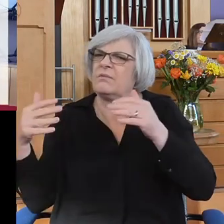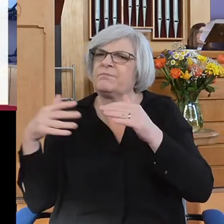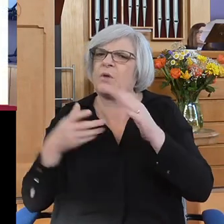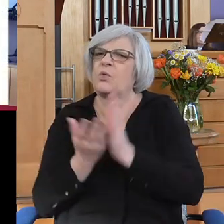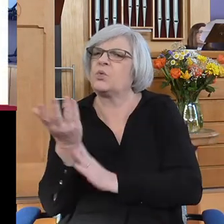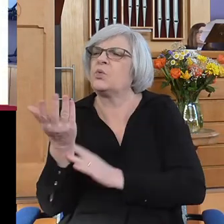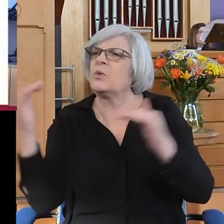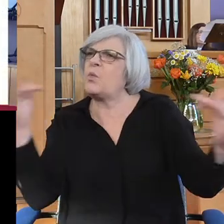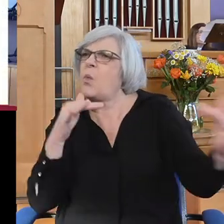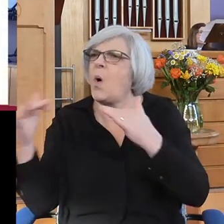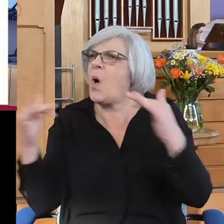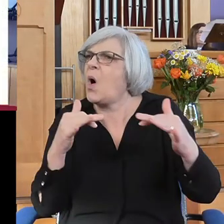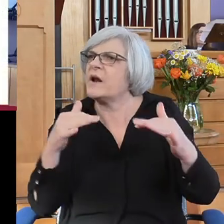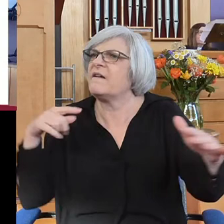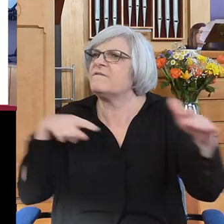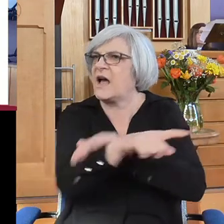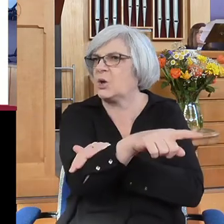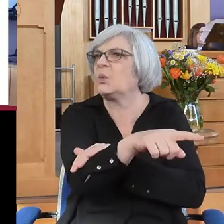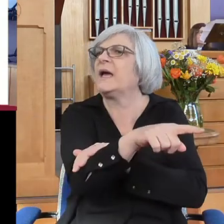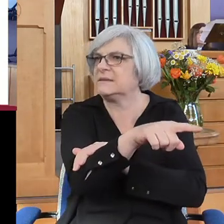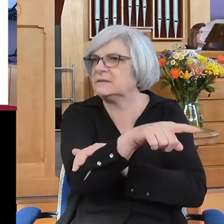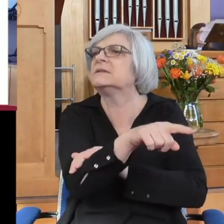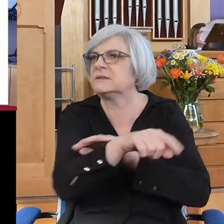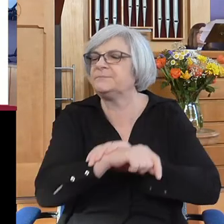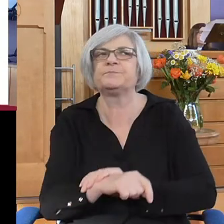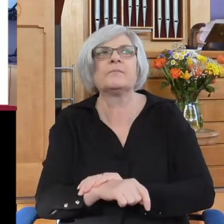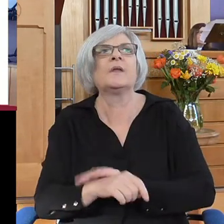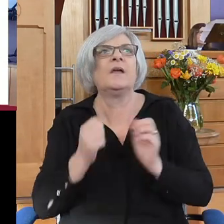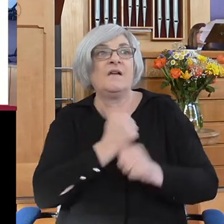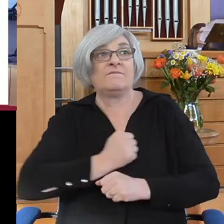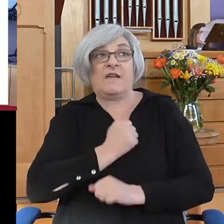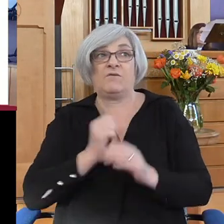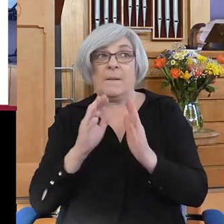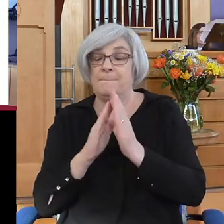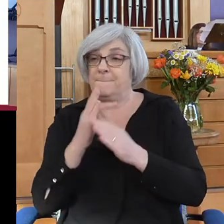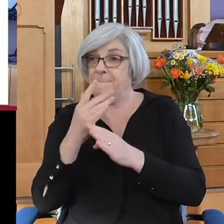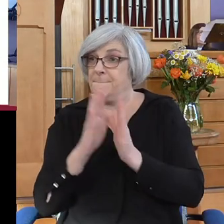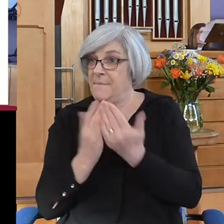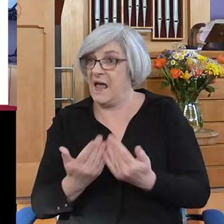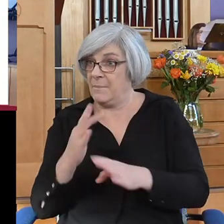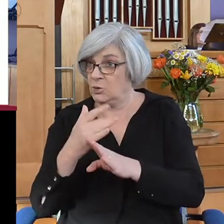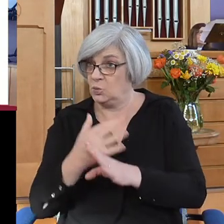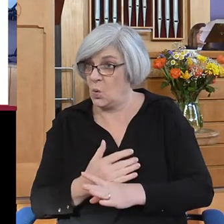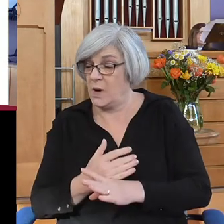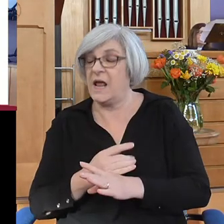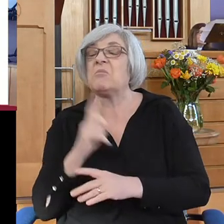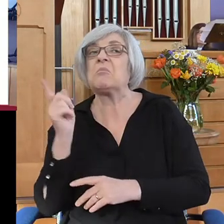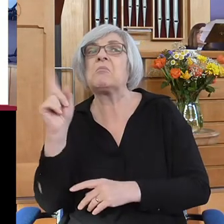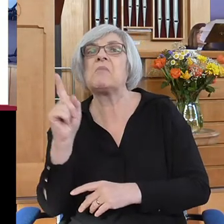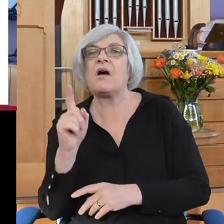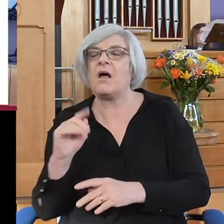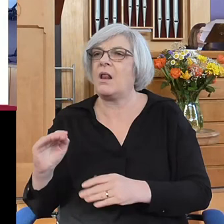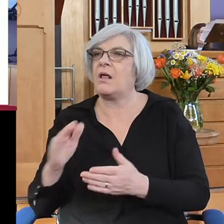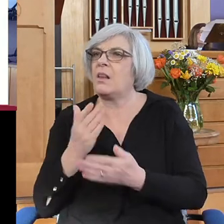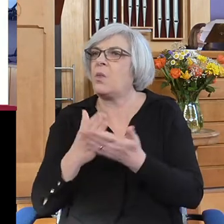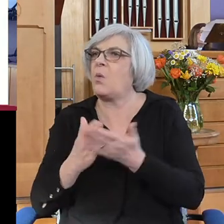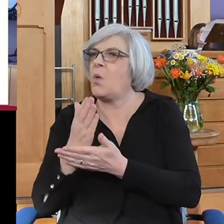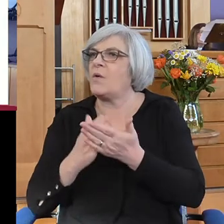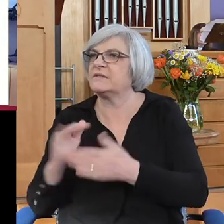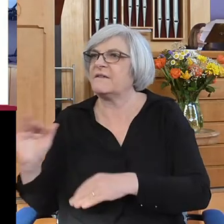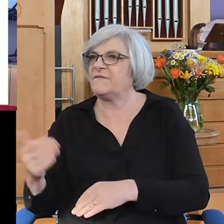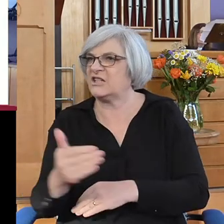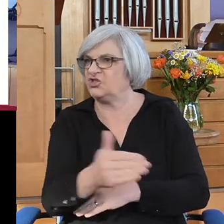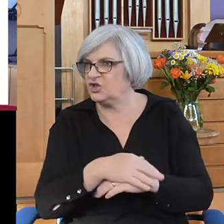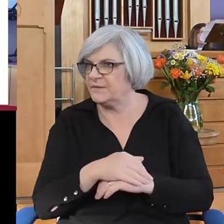and courage. My favourite Bible story was always the loaves and fishes. I mean, it's all